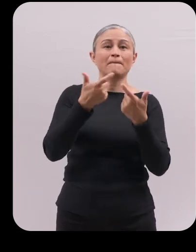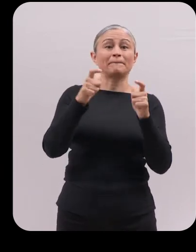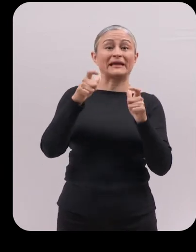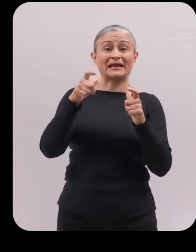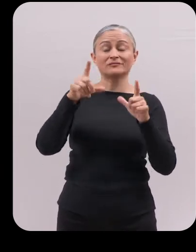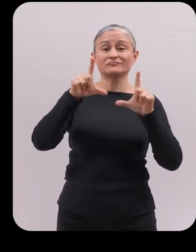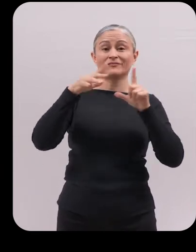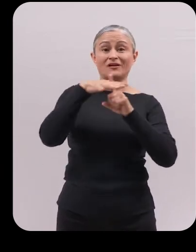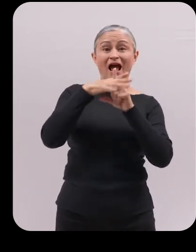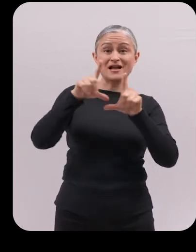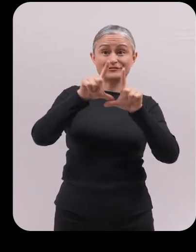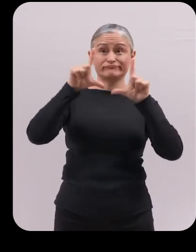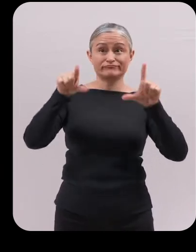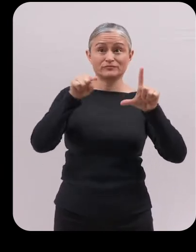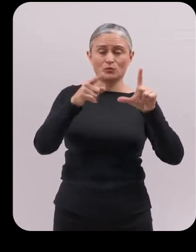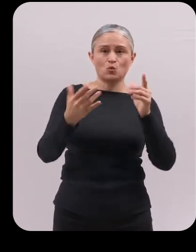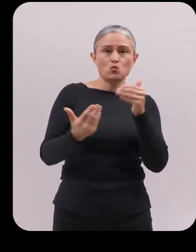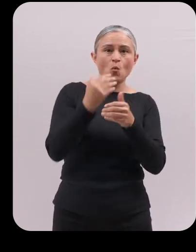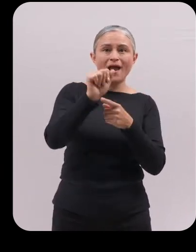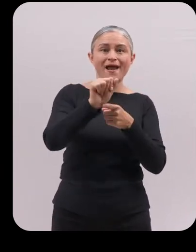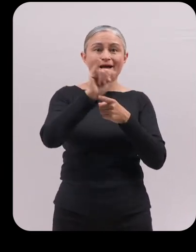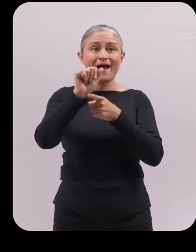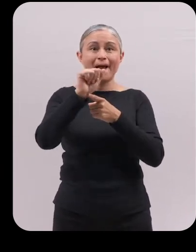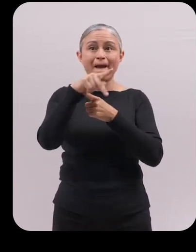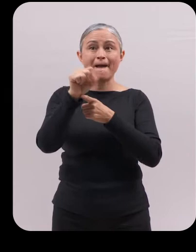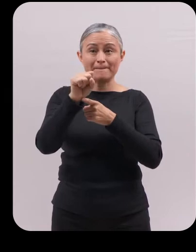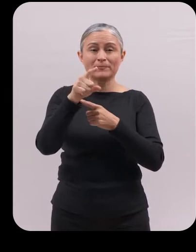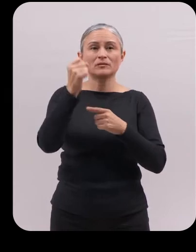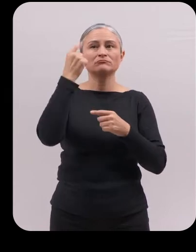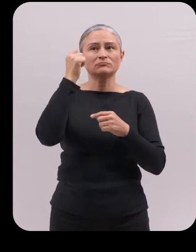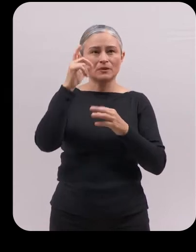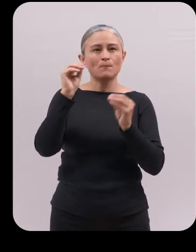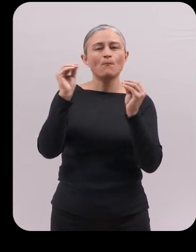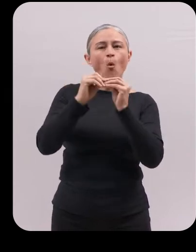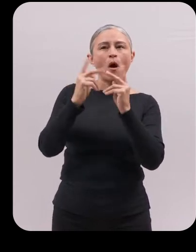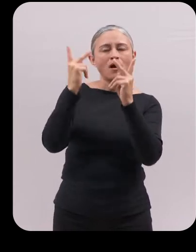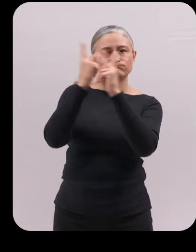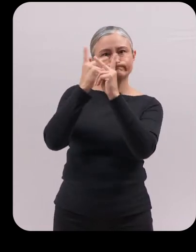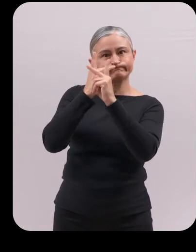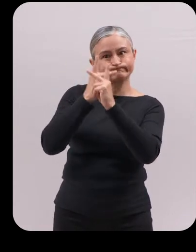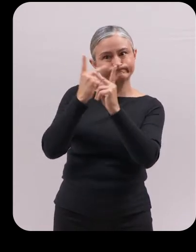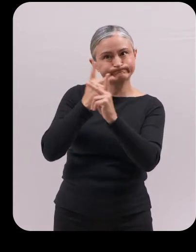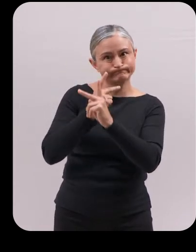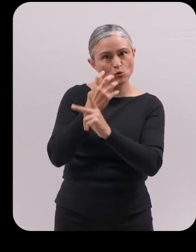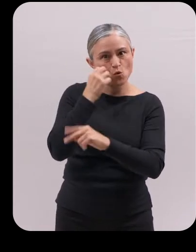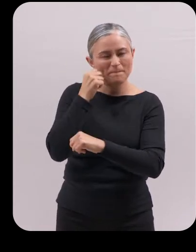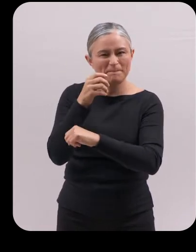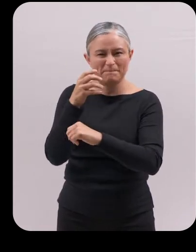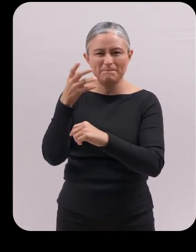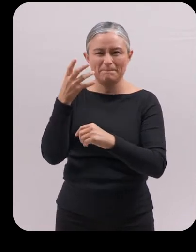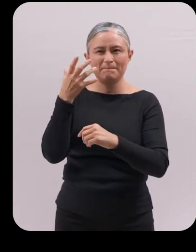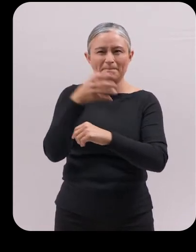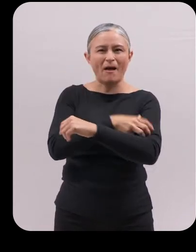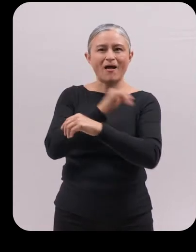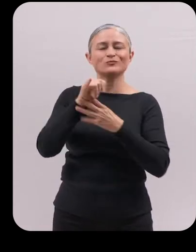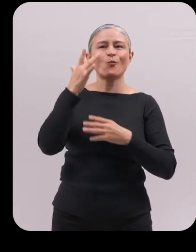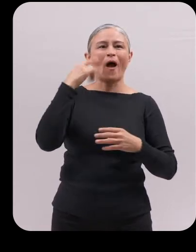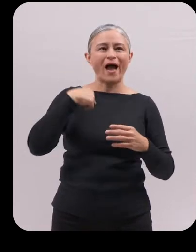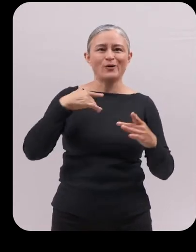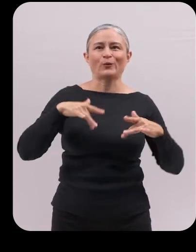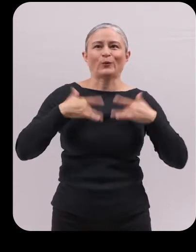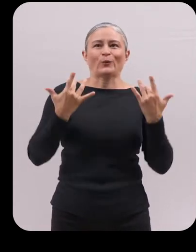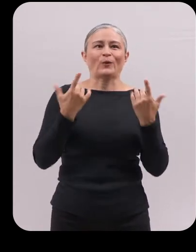a new set of AI applications, but they're also more computationally expensive, which is why I'm excited to announce the